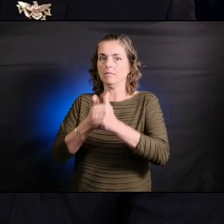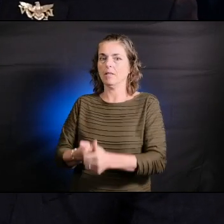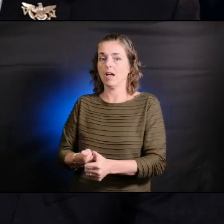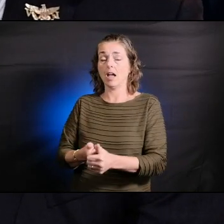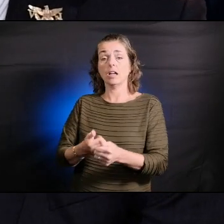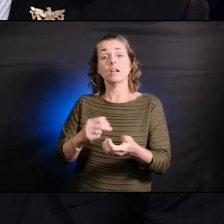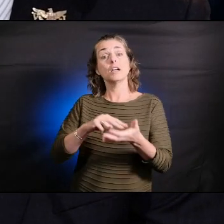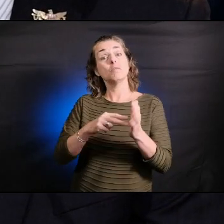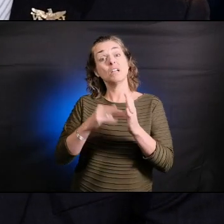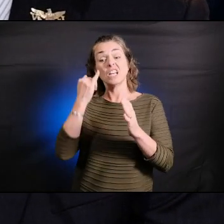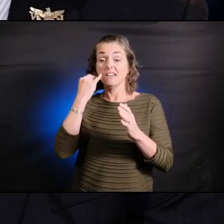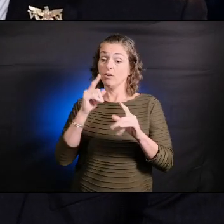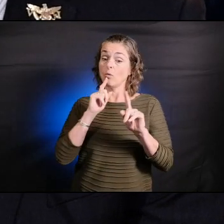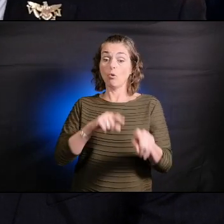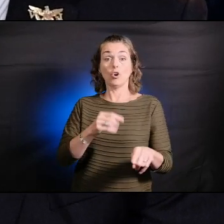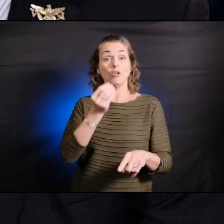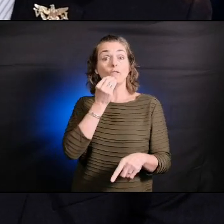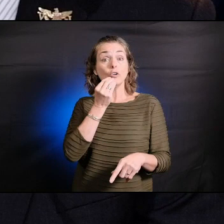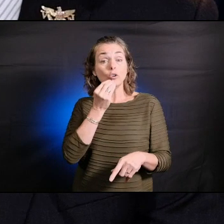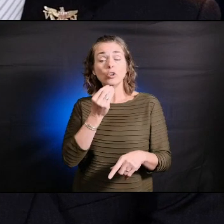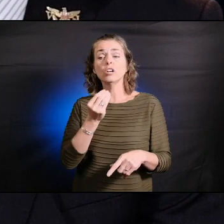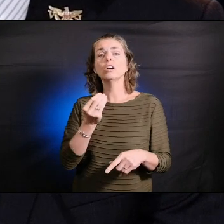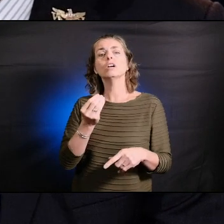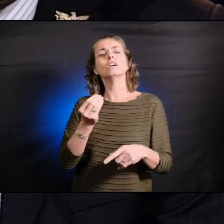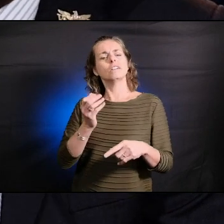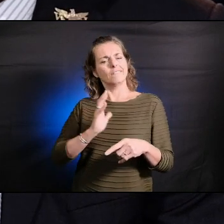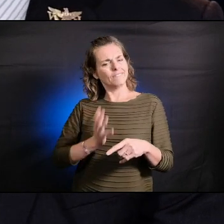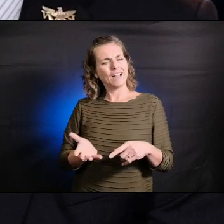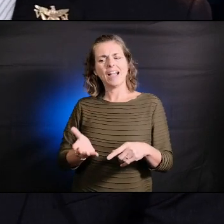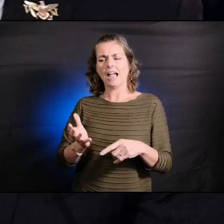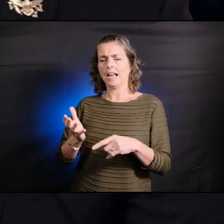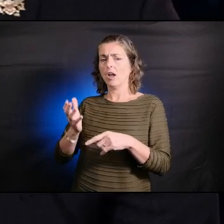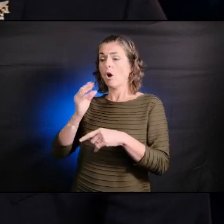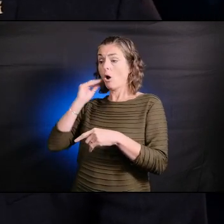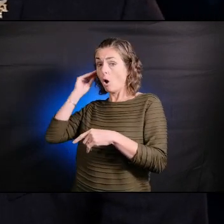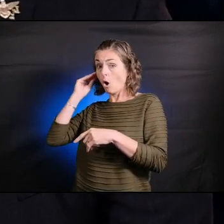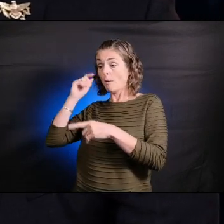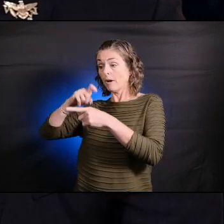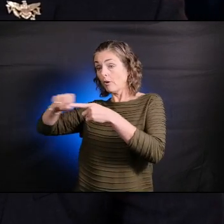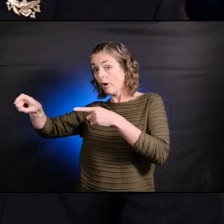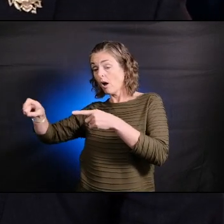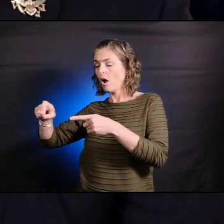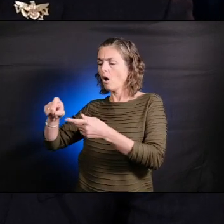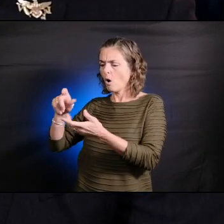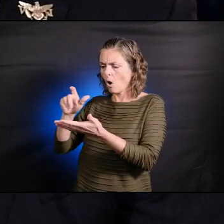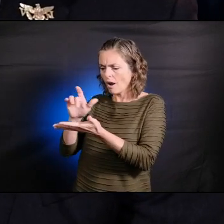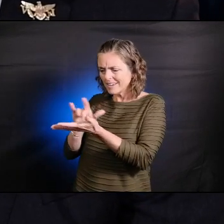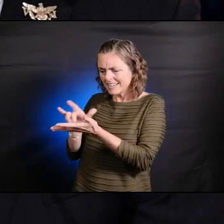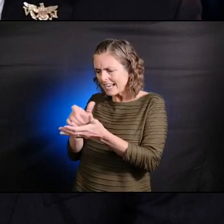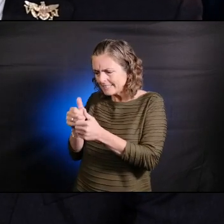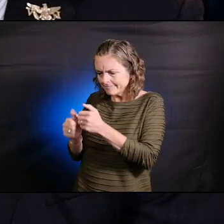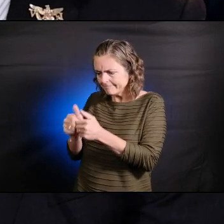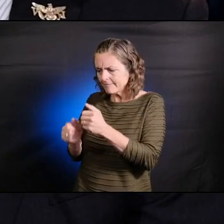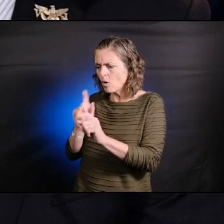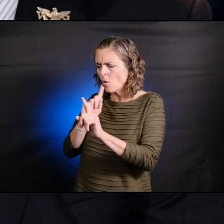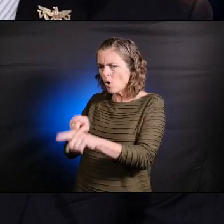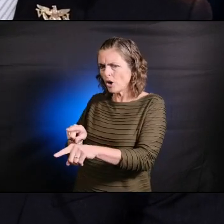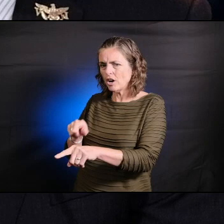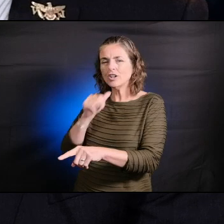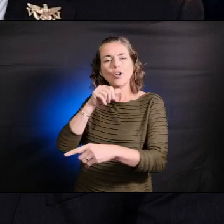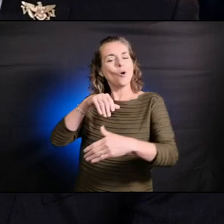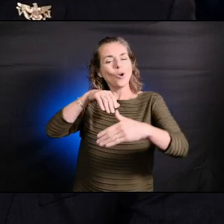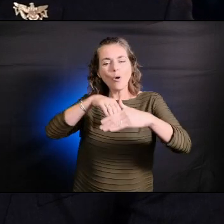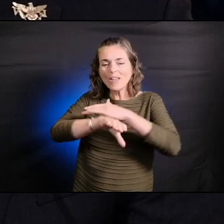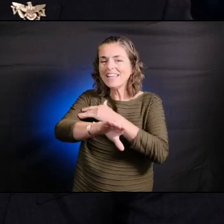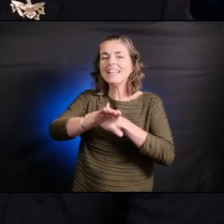you're going to order food from home or on your cell phone. Do not go into businesses to order food